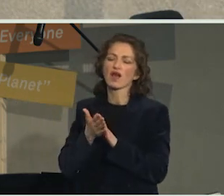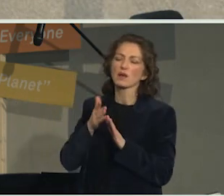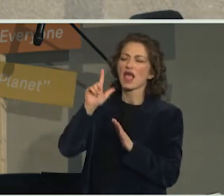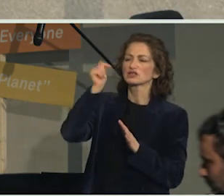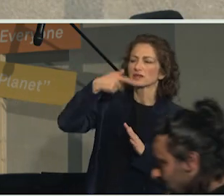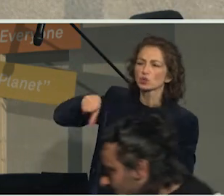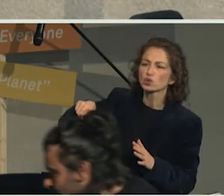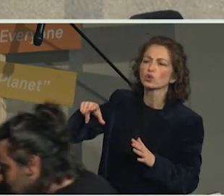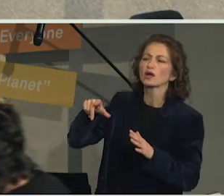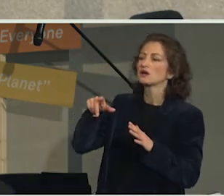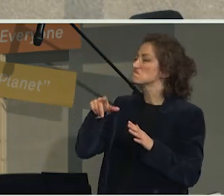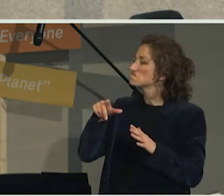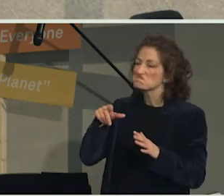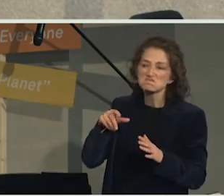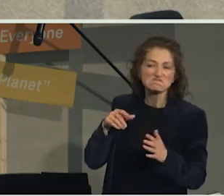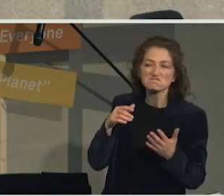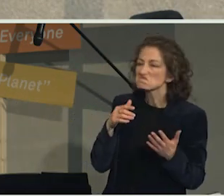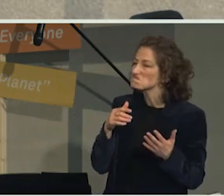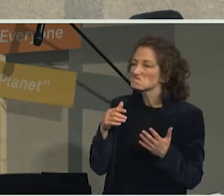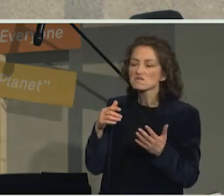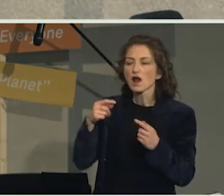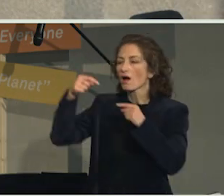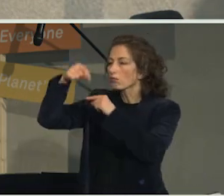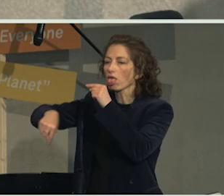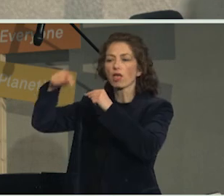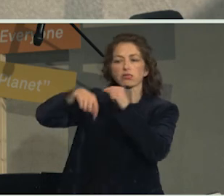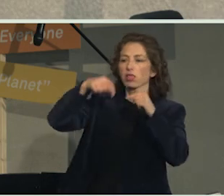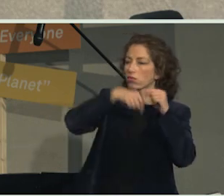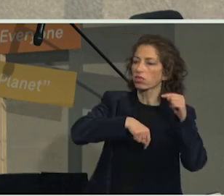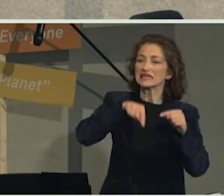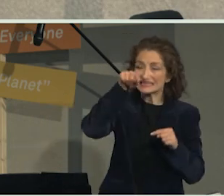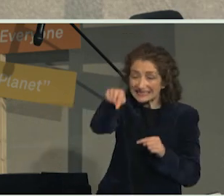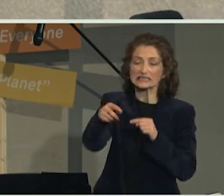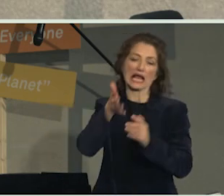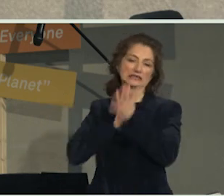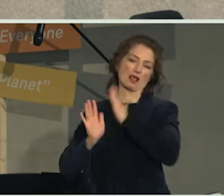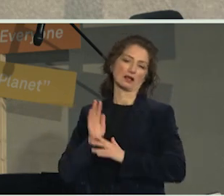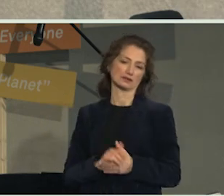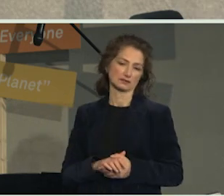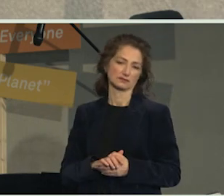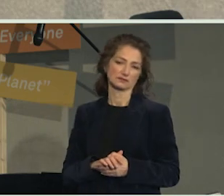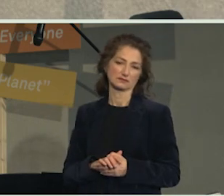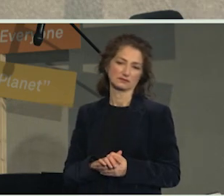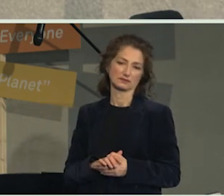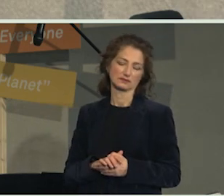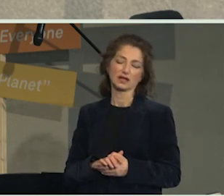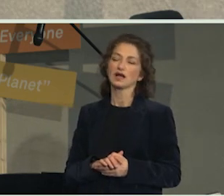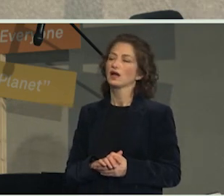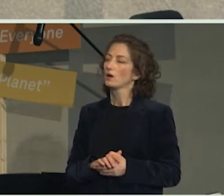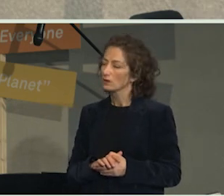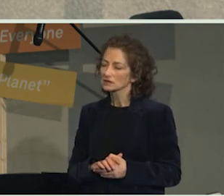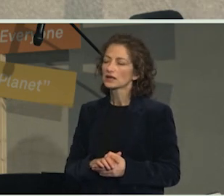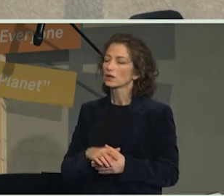discourses won't talk about very well. They know that they're talking about stuff that falls between the cracks, and they